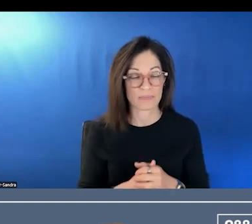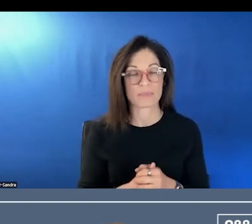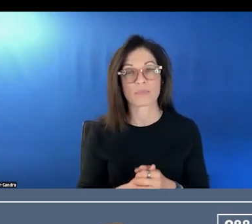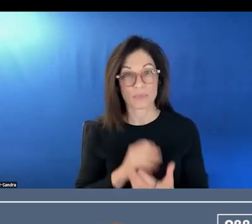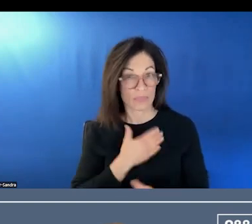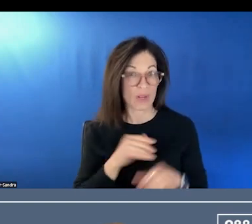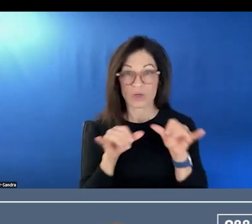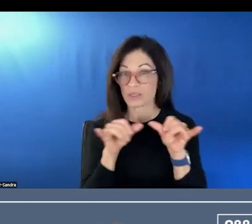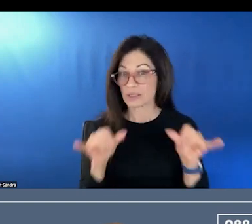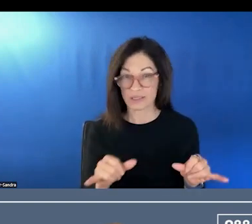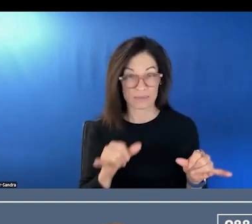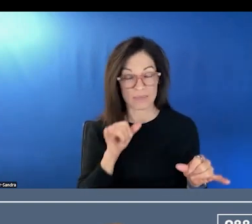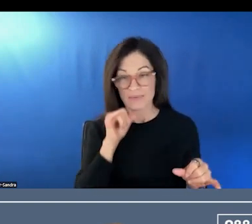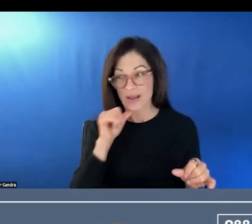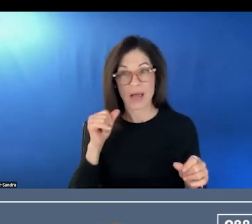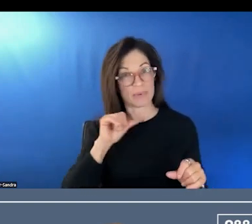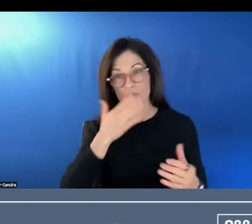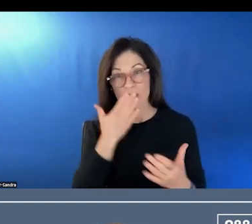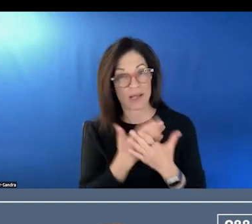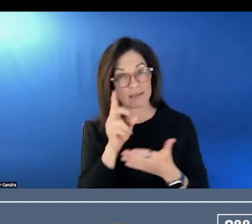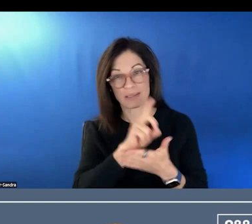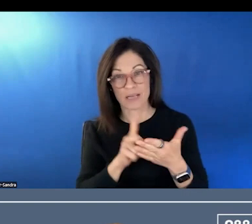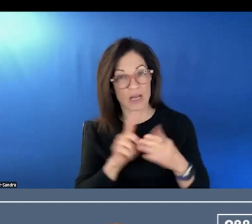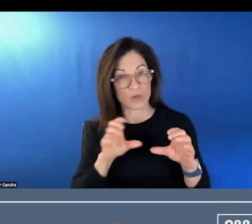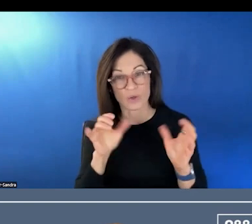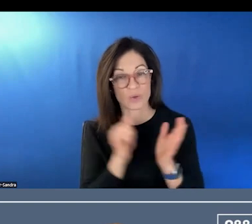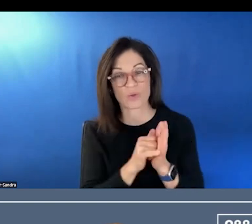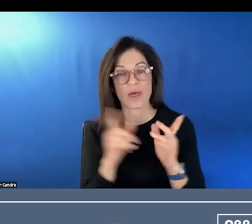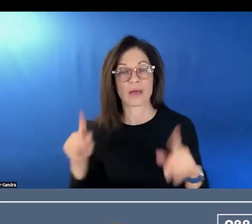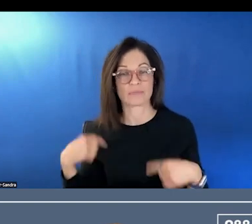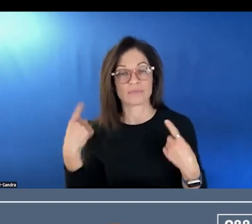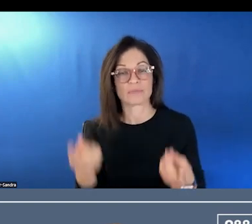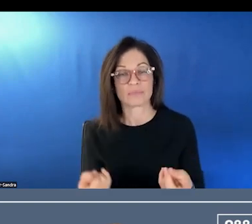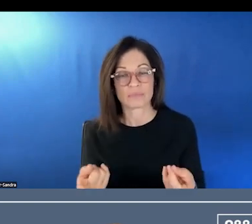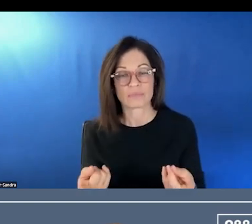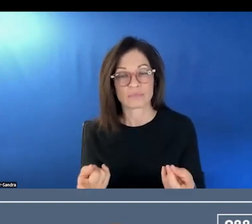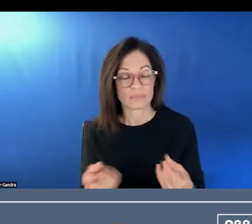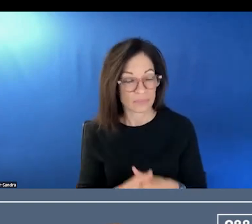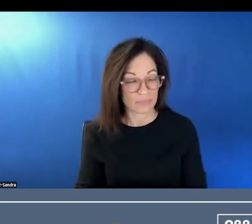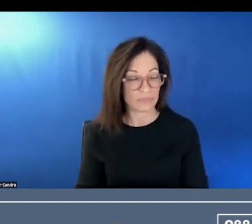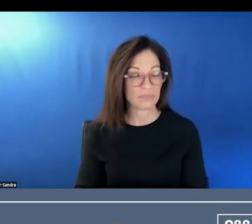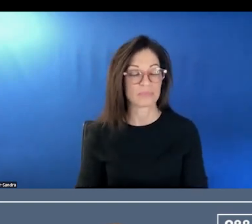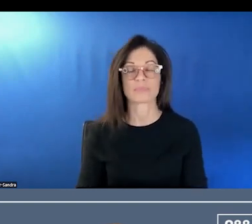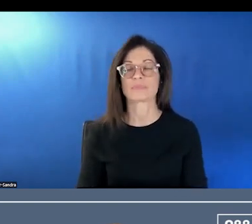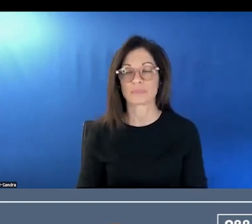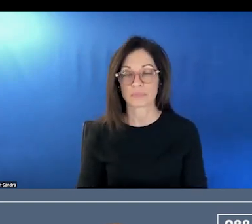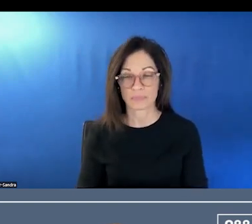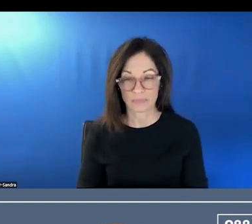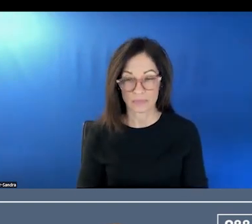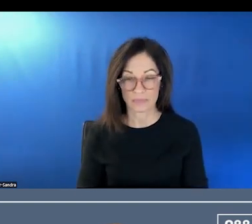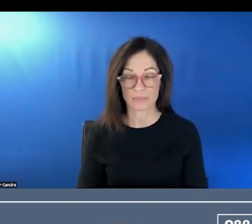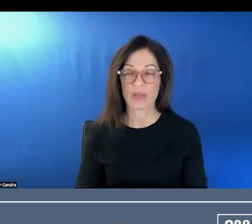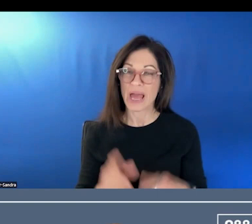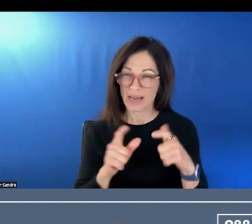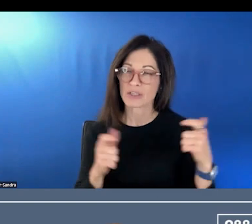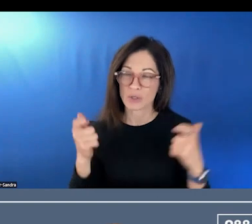have not historically been well designed to do that. And it is certainly a major goal for